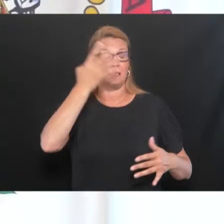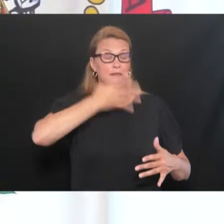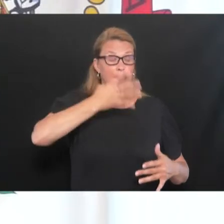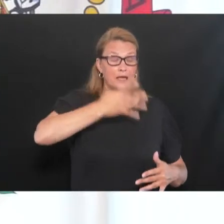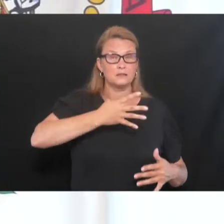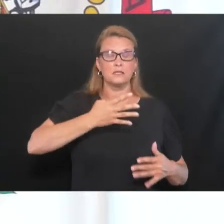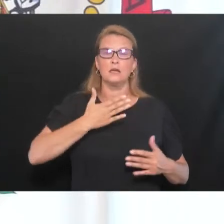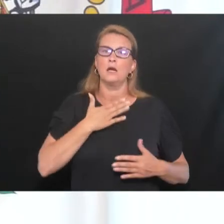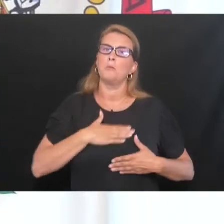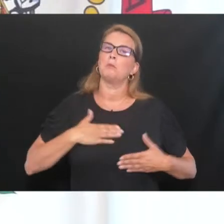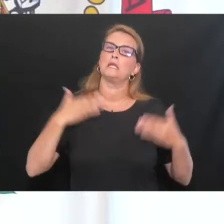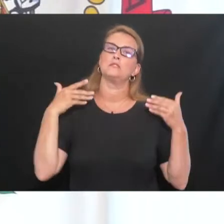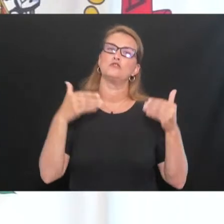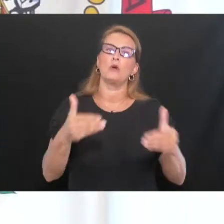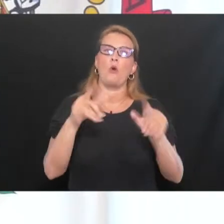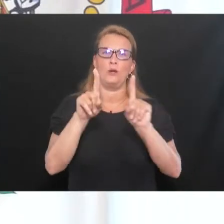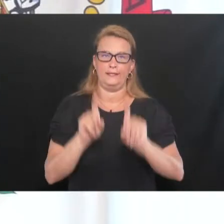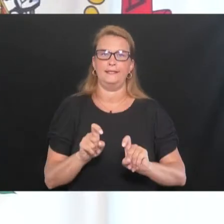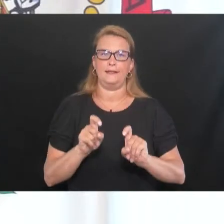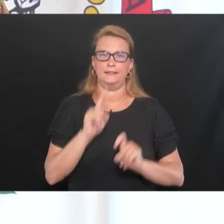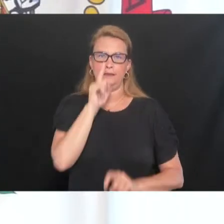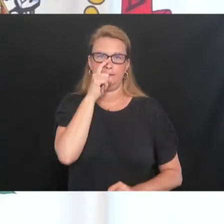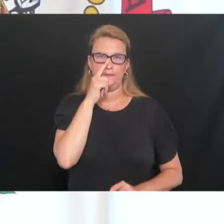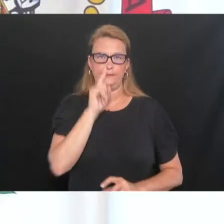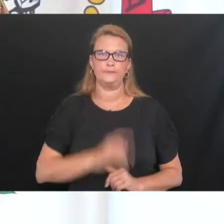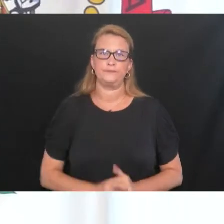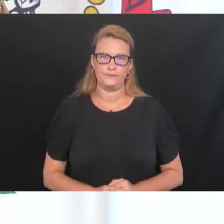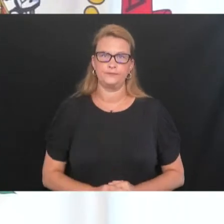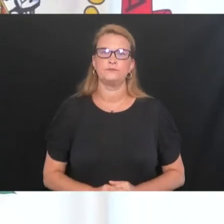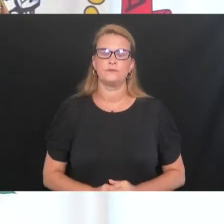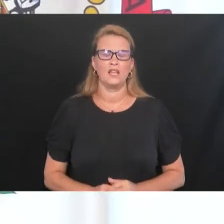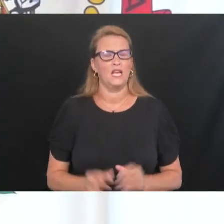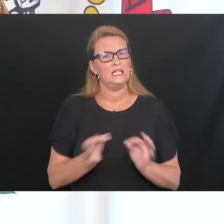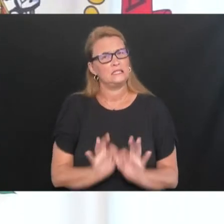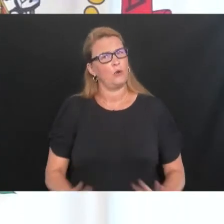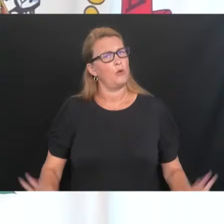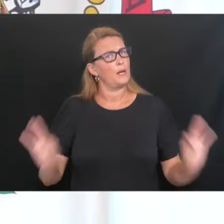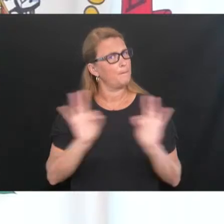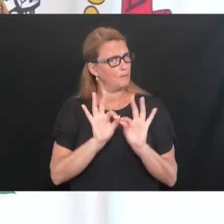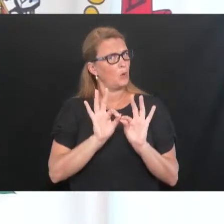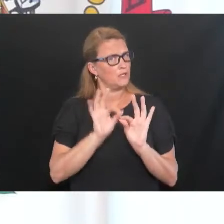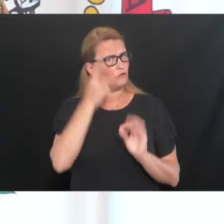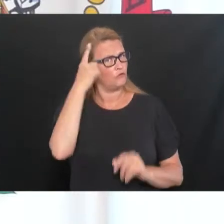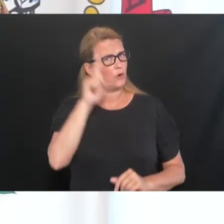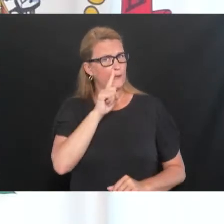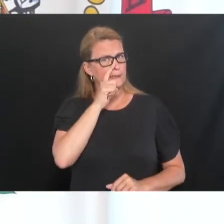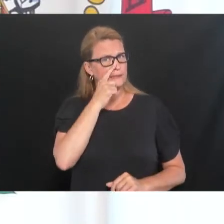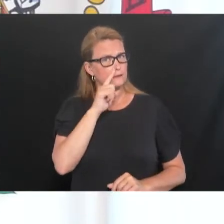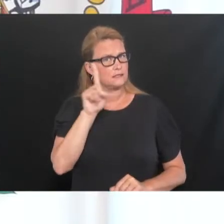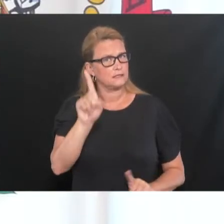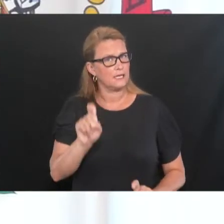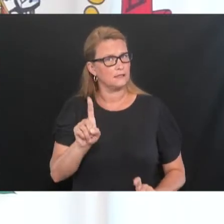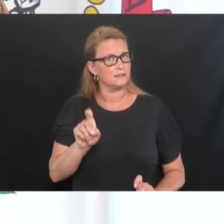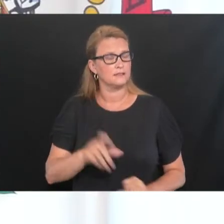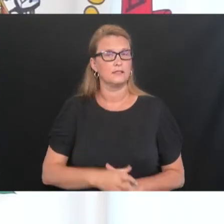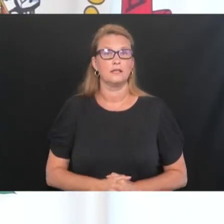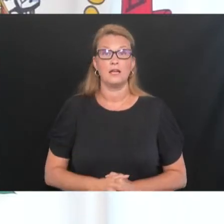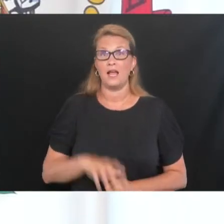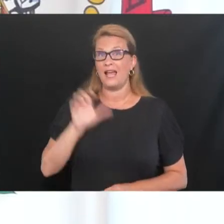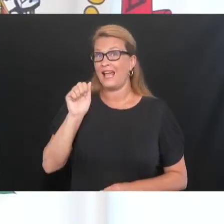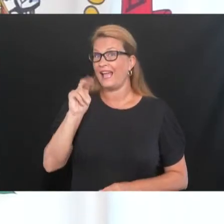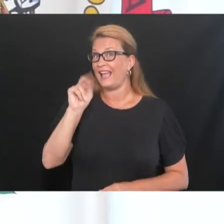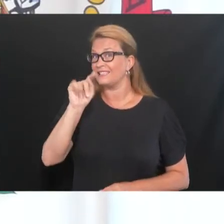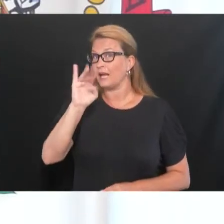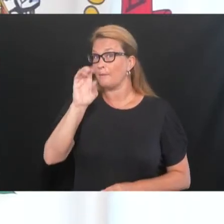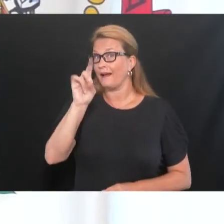get tested. Please go get tested. It is so important to go get tested. From the standpoint of the antibodies